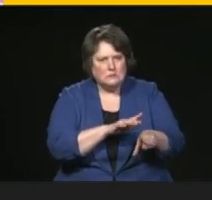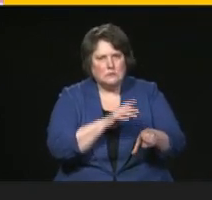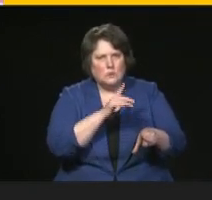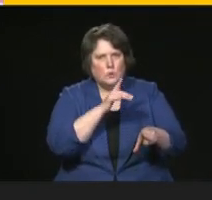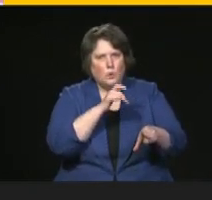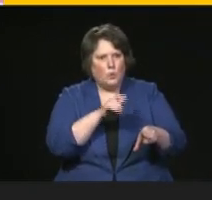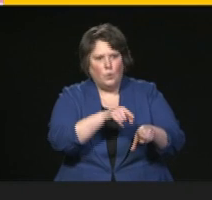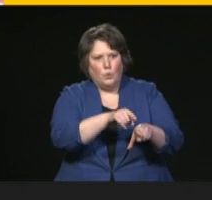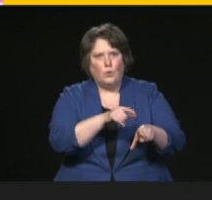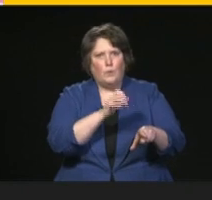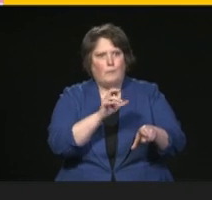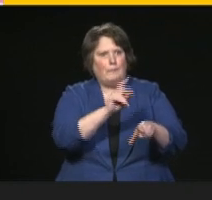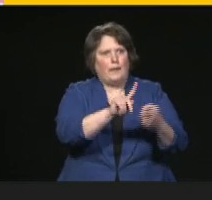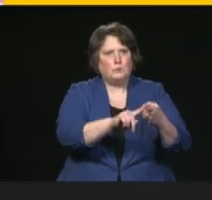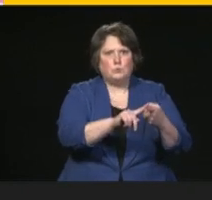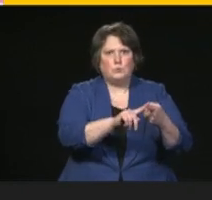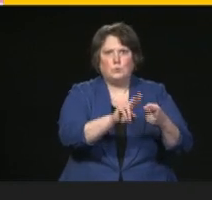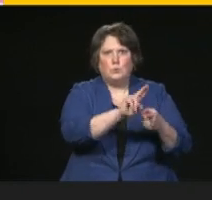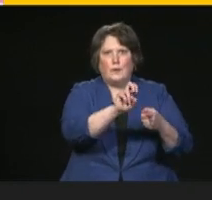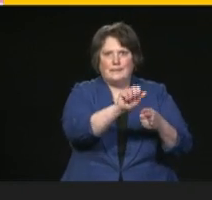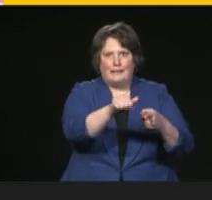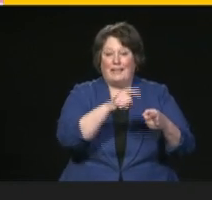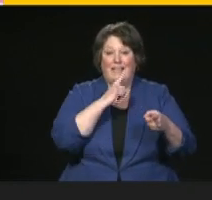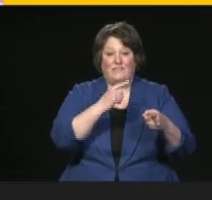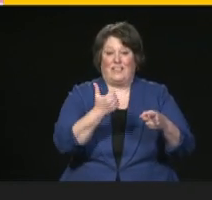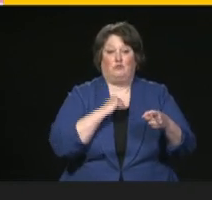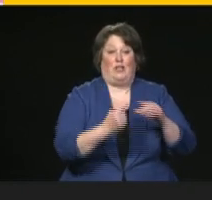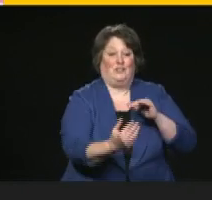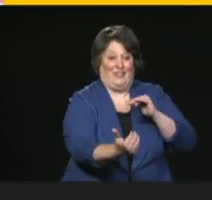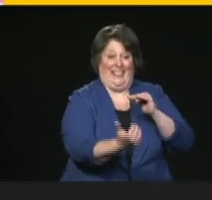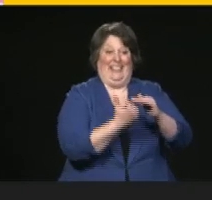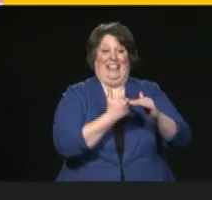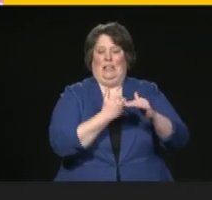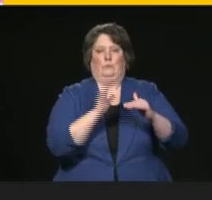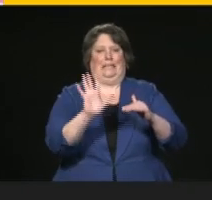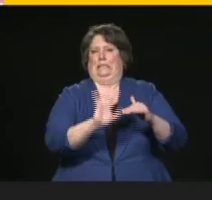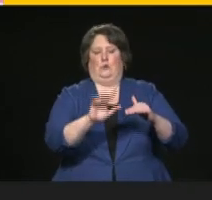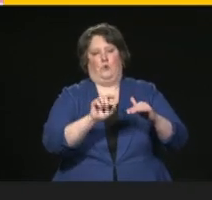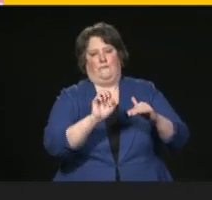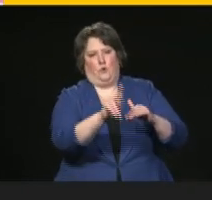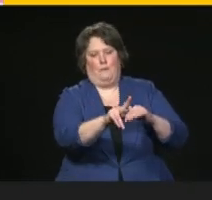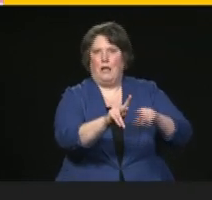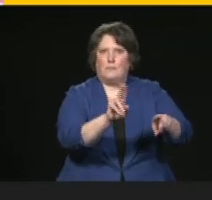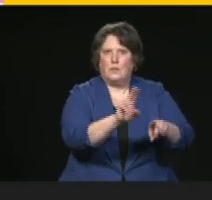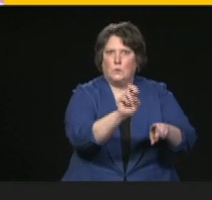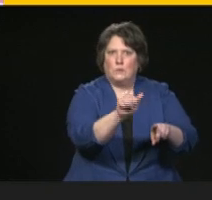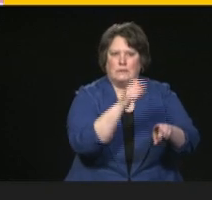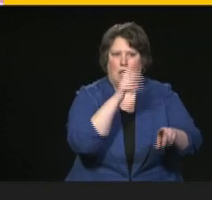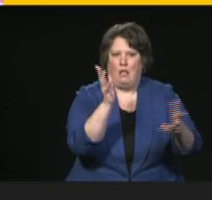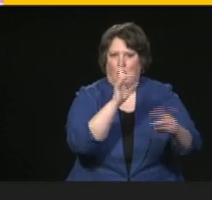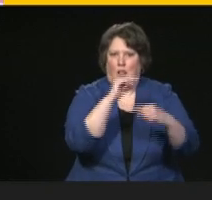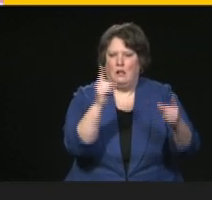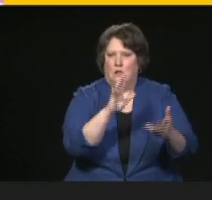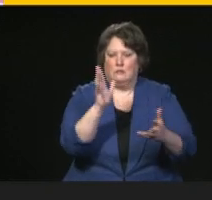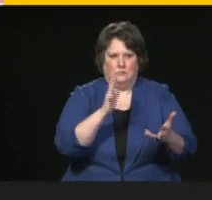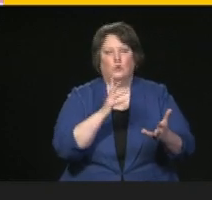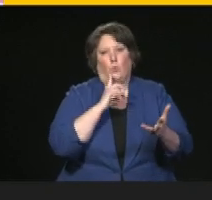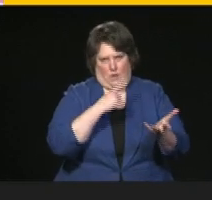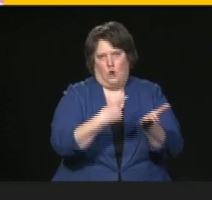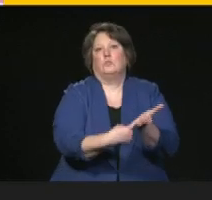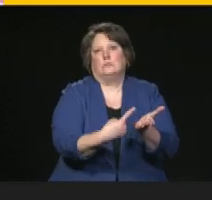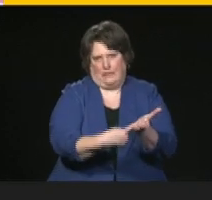this is an issue which we are urgently discussing now. would